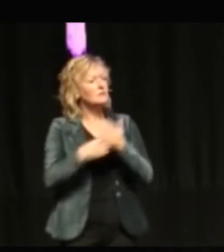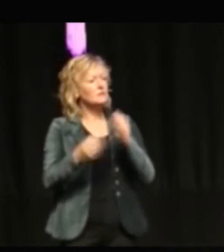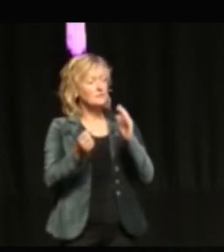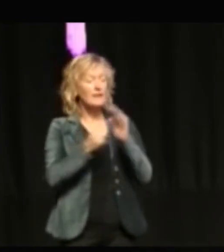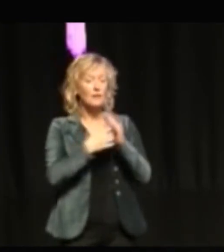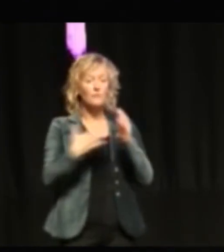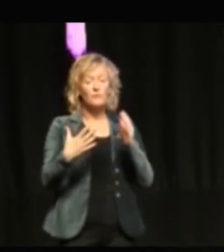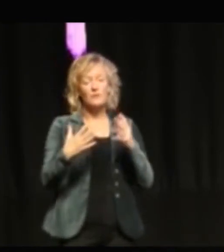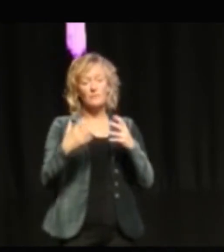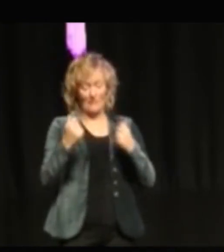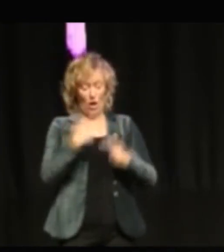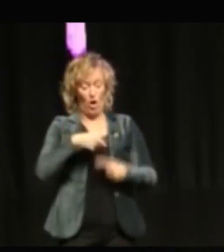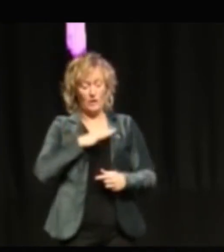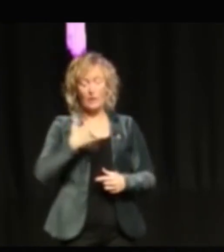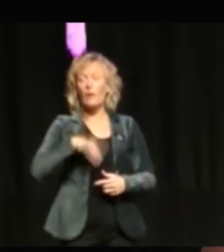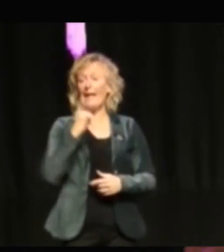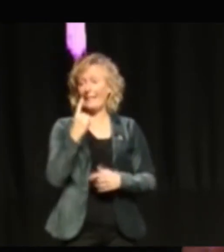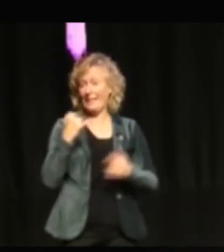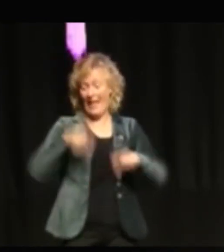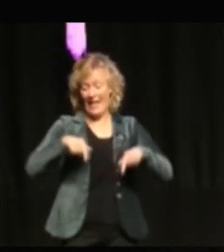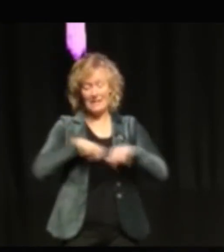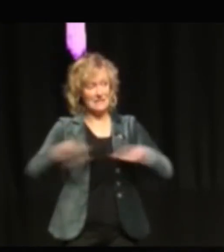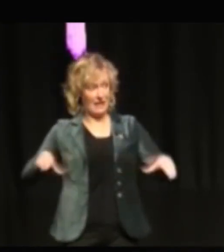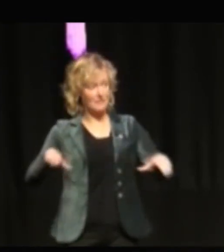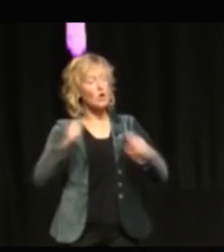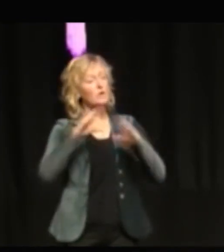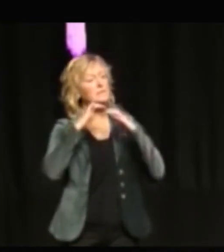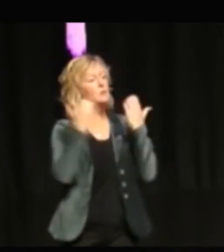this stage at 1 o'clock, talking just about